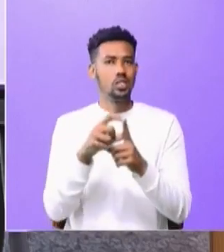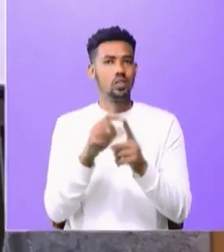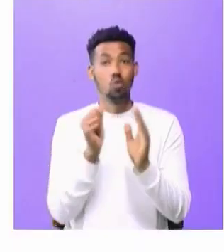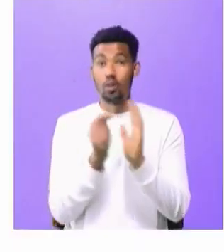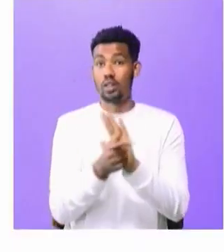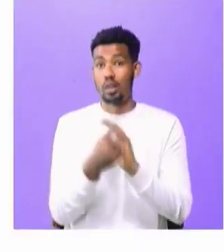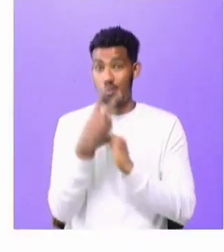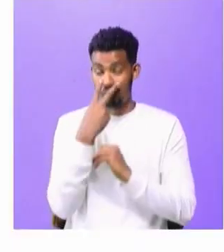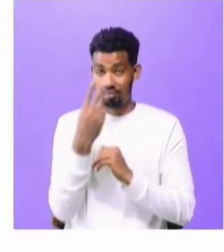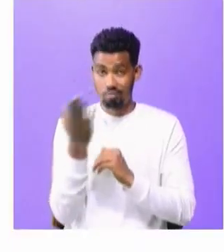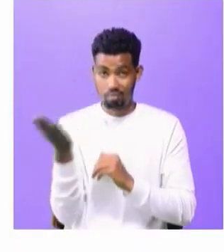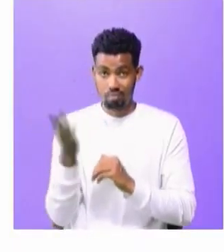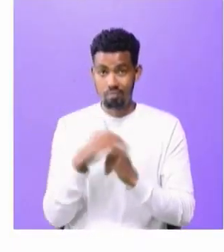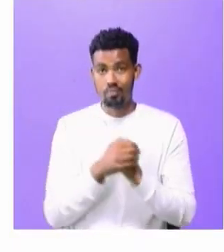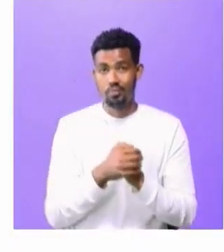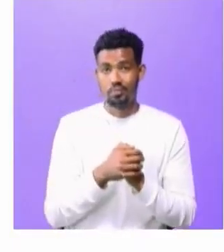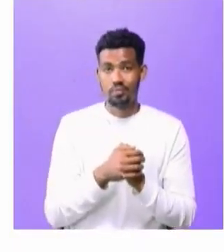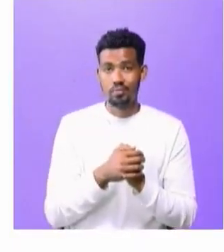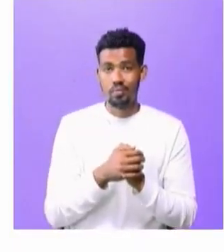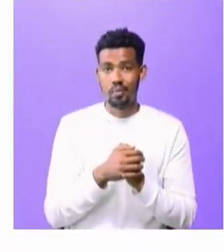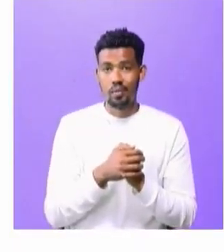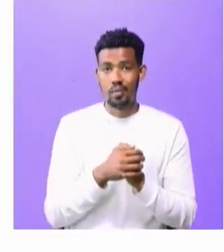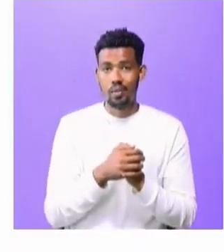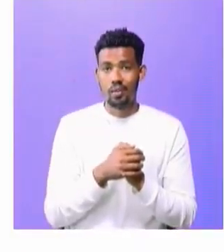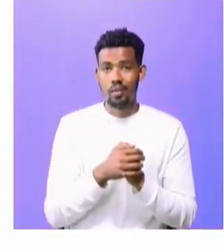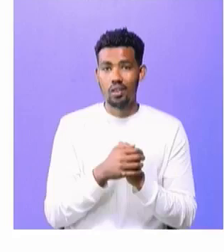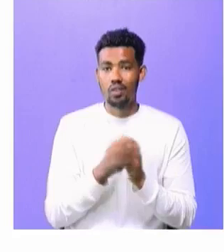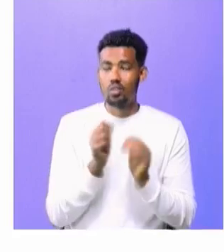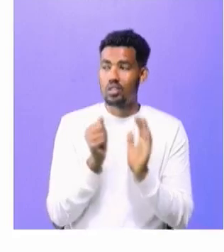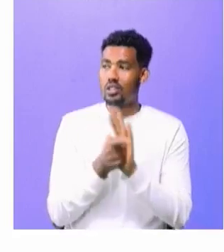them. Here is man,